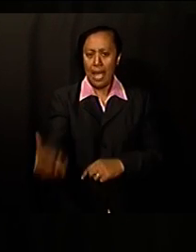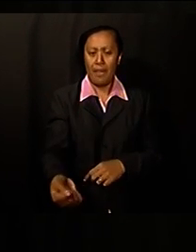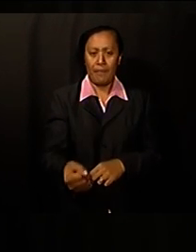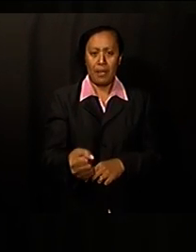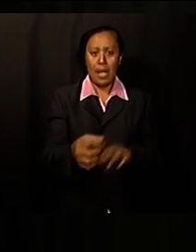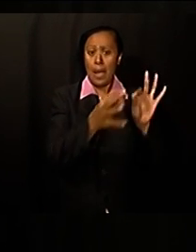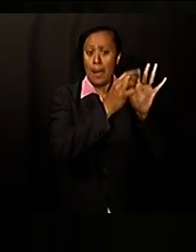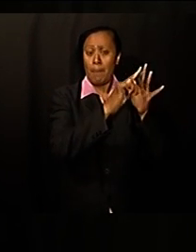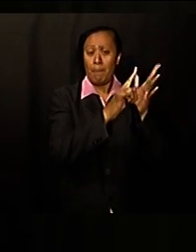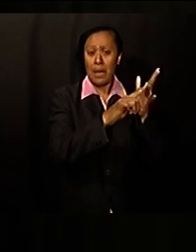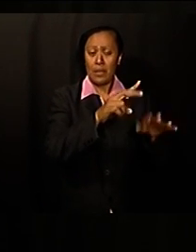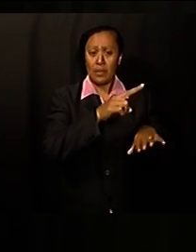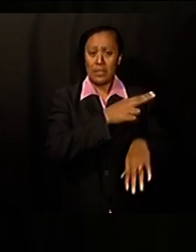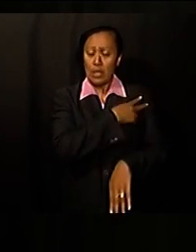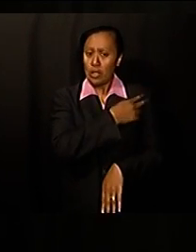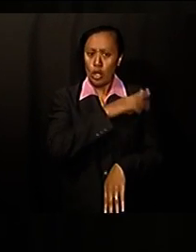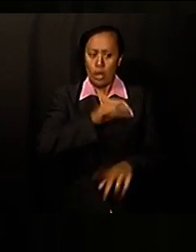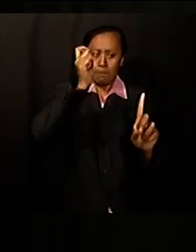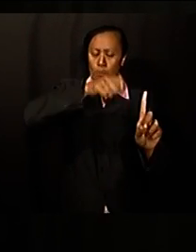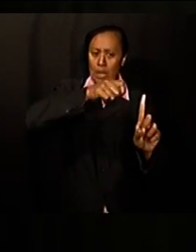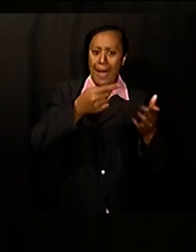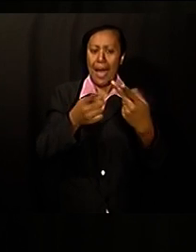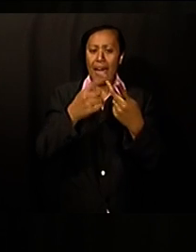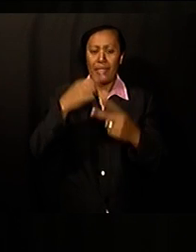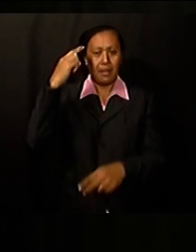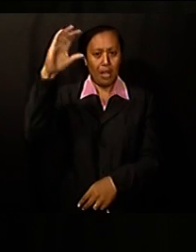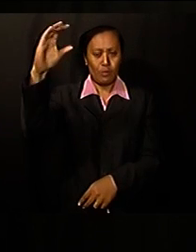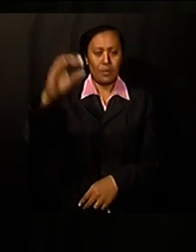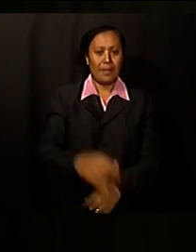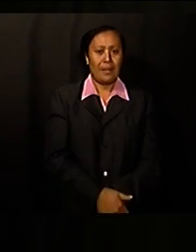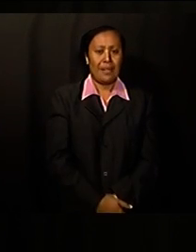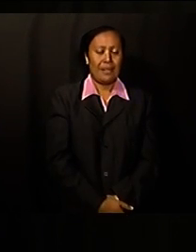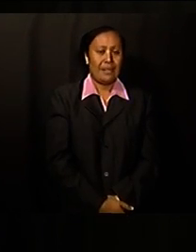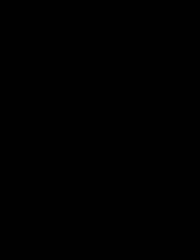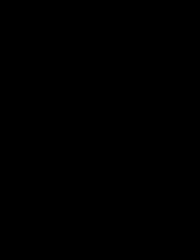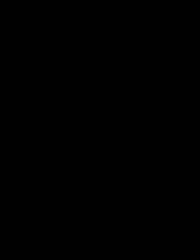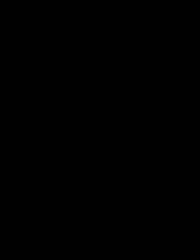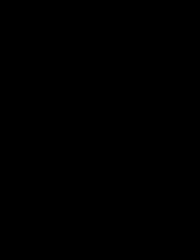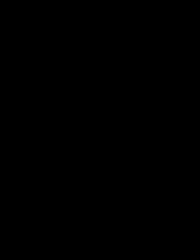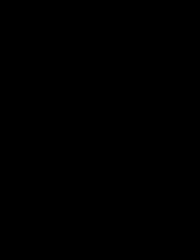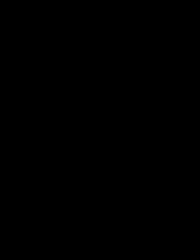assembly, and Fiji's biosecurity will not be bullied by transnational food giants.